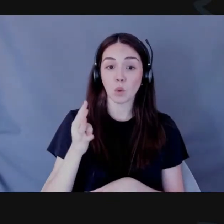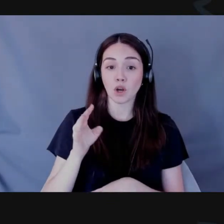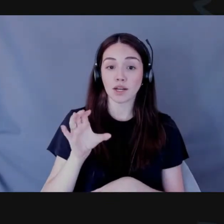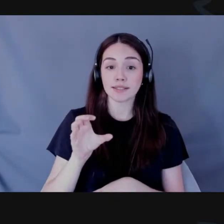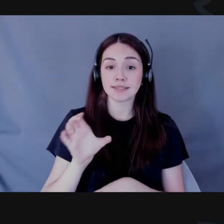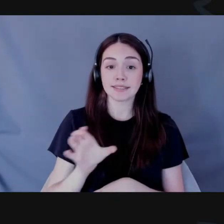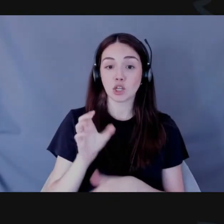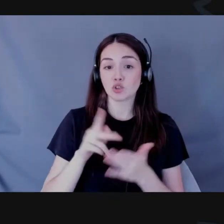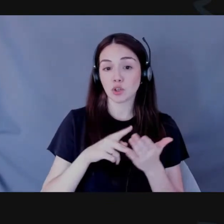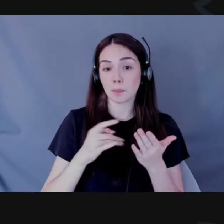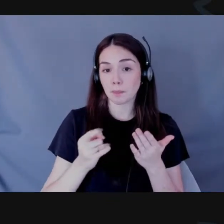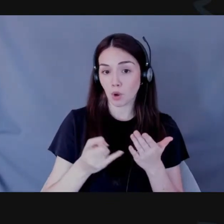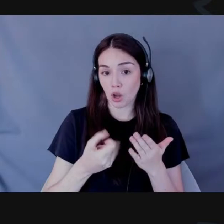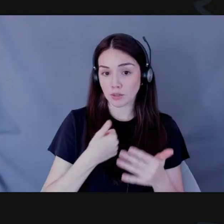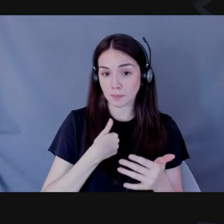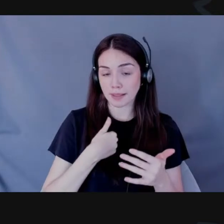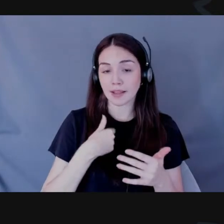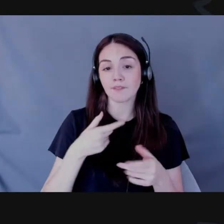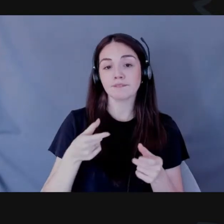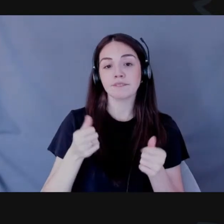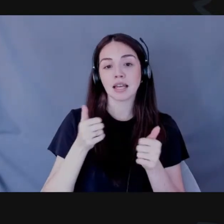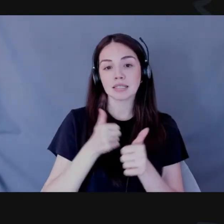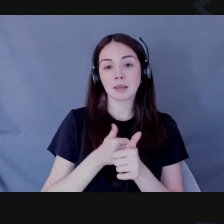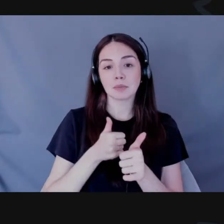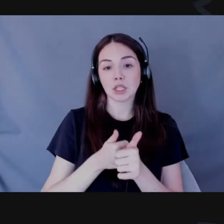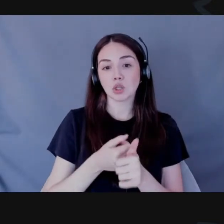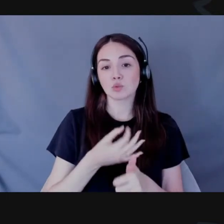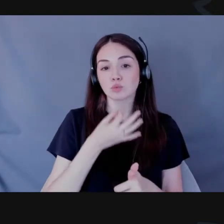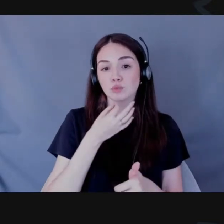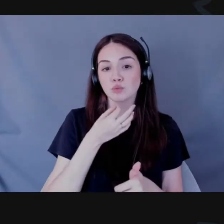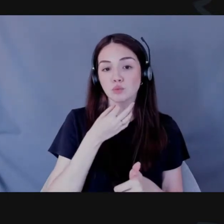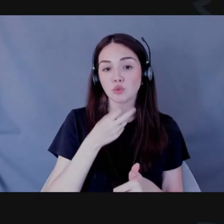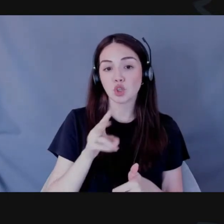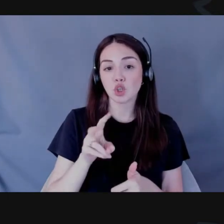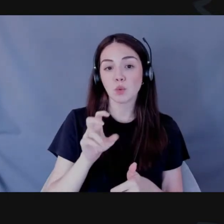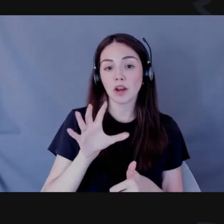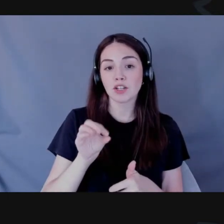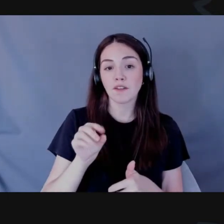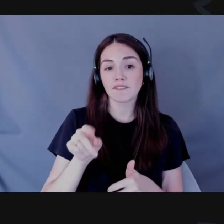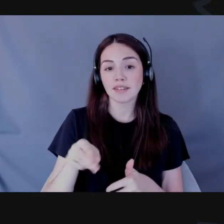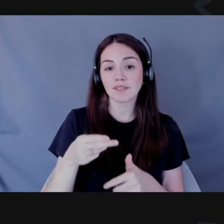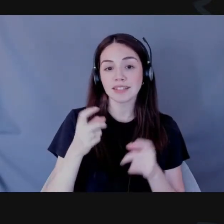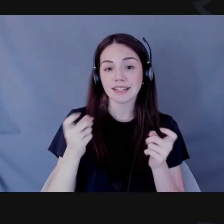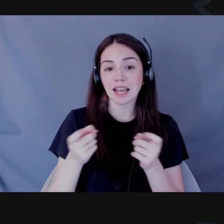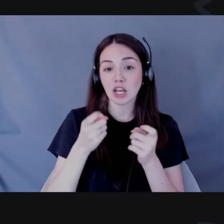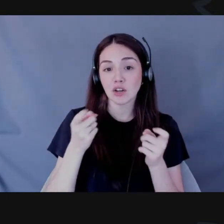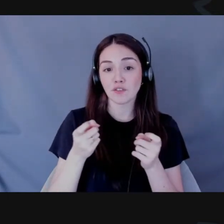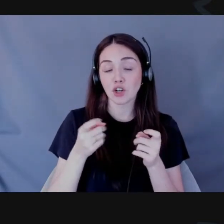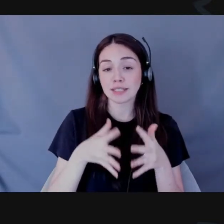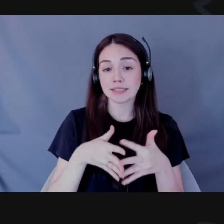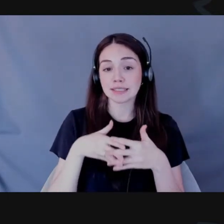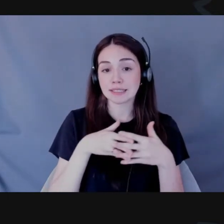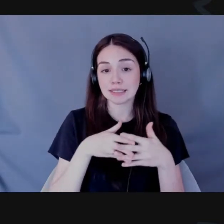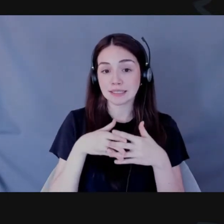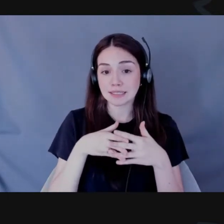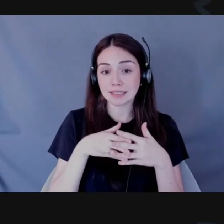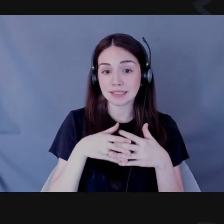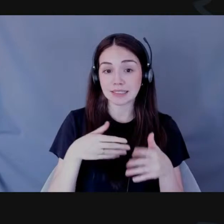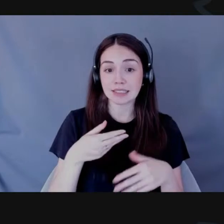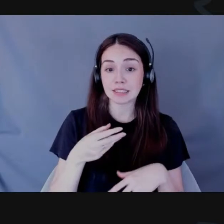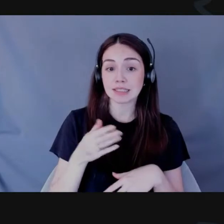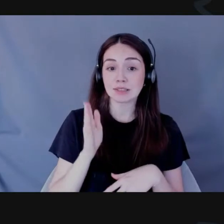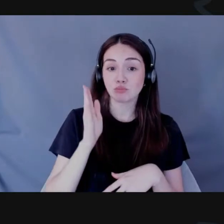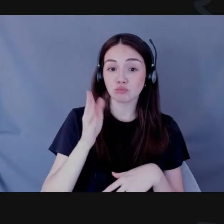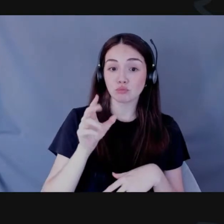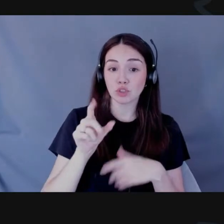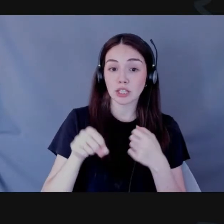I have a quick update. As we approach the 250th anniversary of the United States in 2026, we